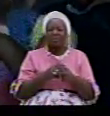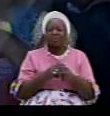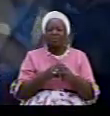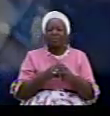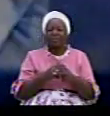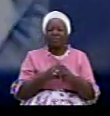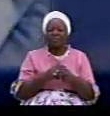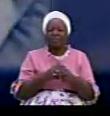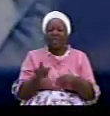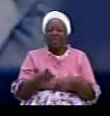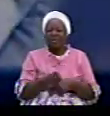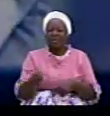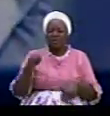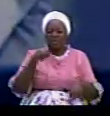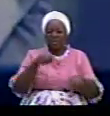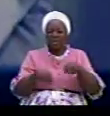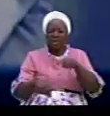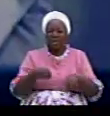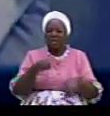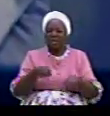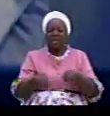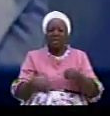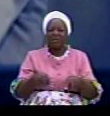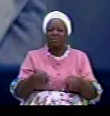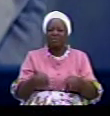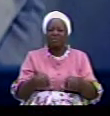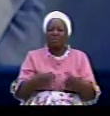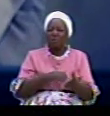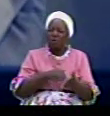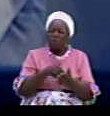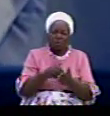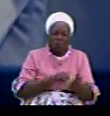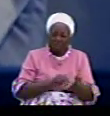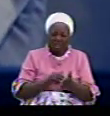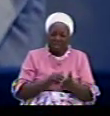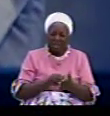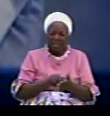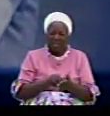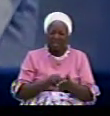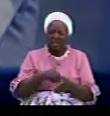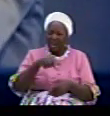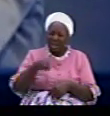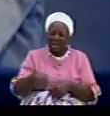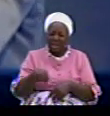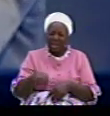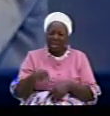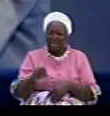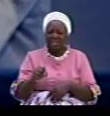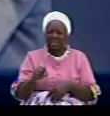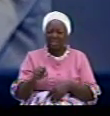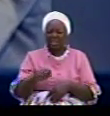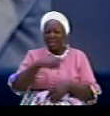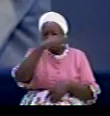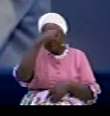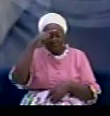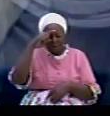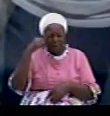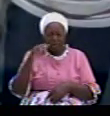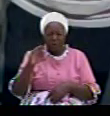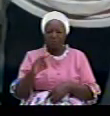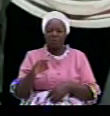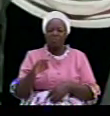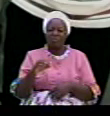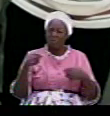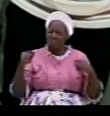Those lame, weak legs, because of arthritis,